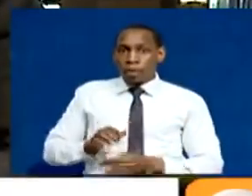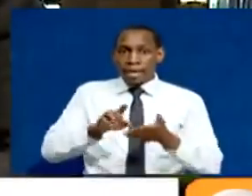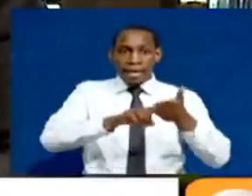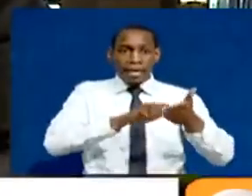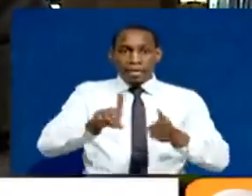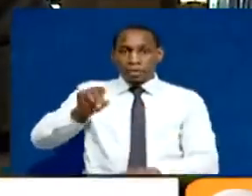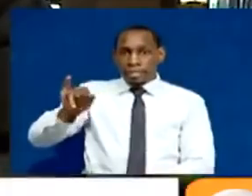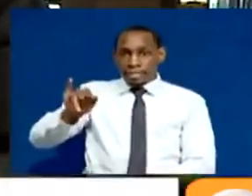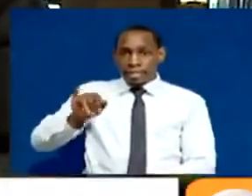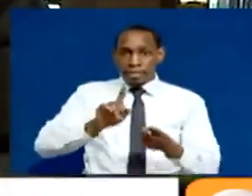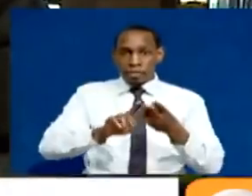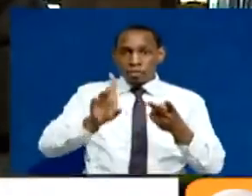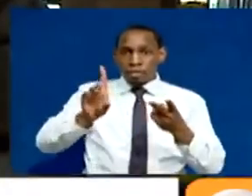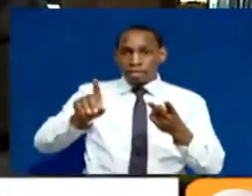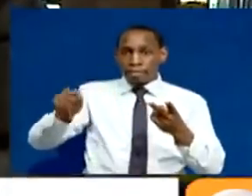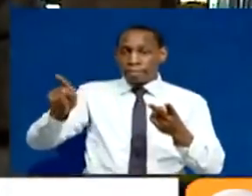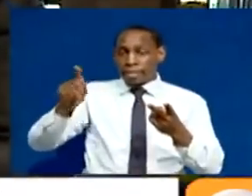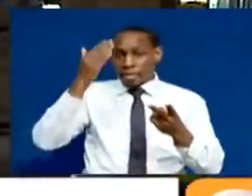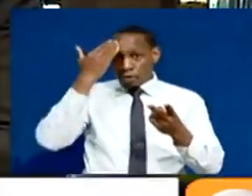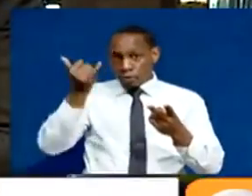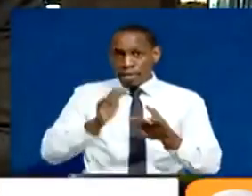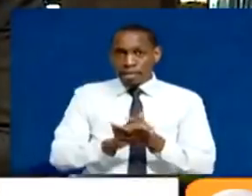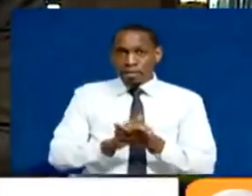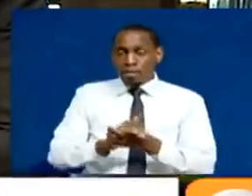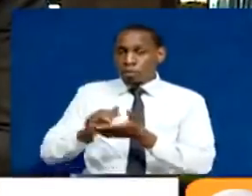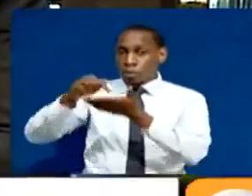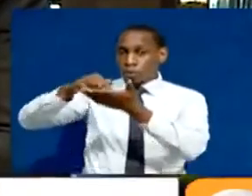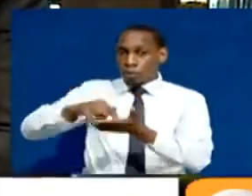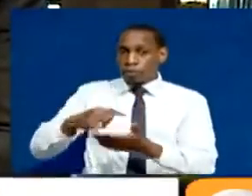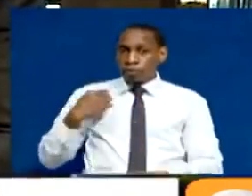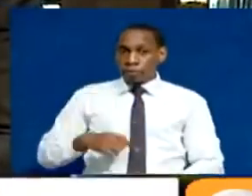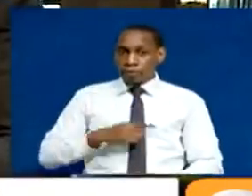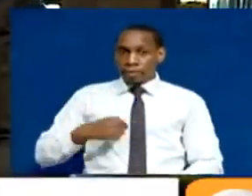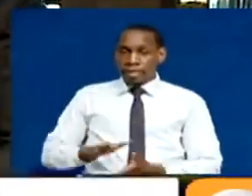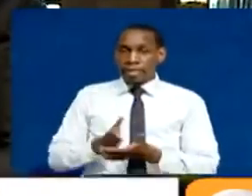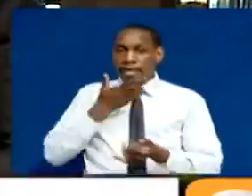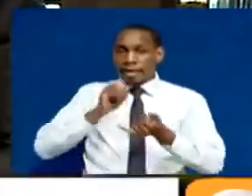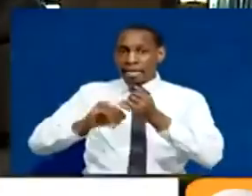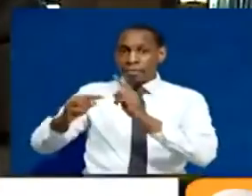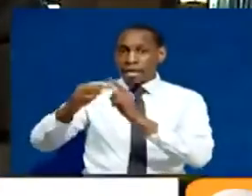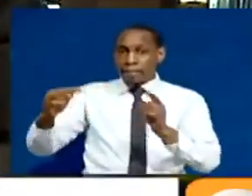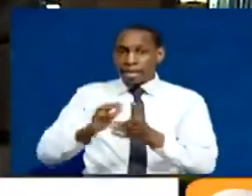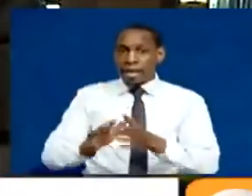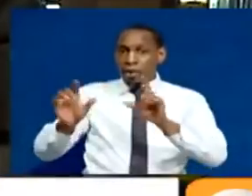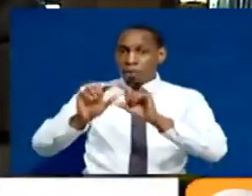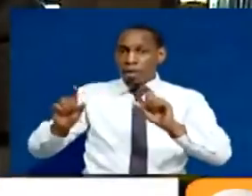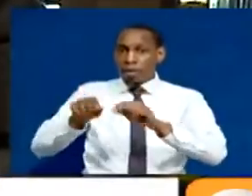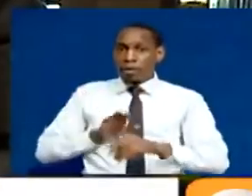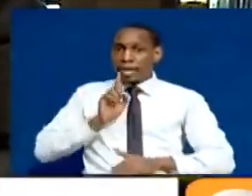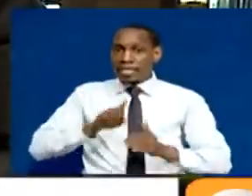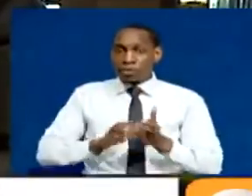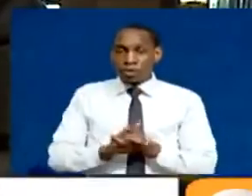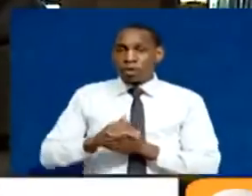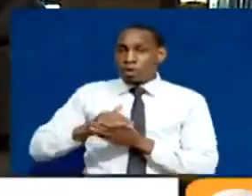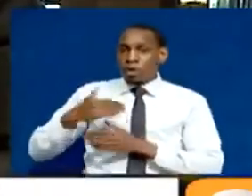the DCI and the Director of Public Prosecution of depicting her as guilty of her husband's murder through what she termed